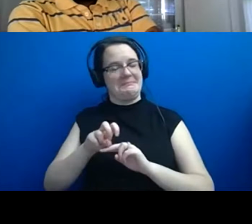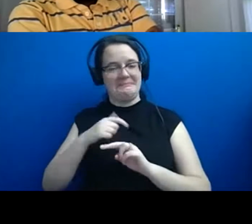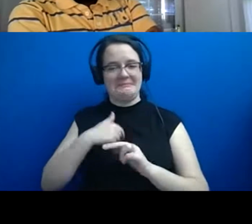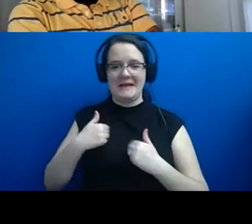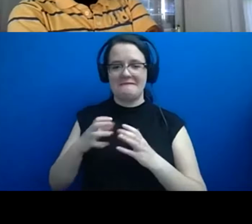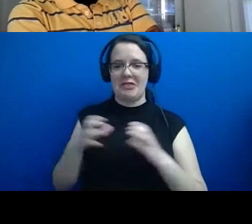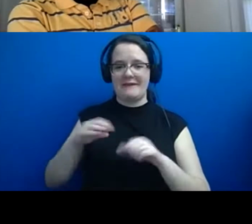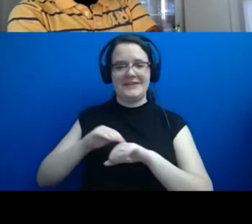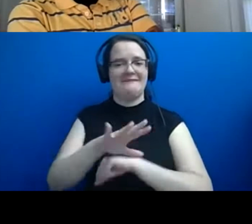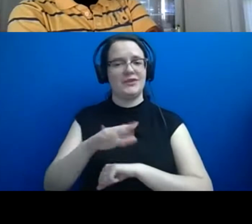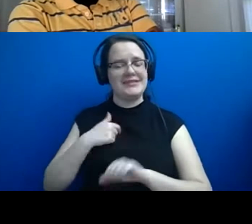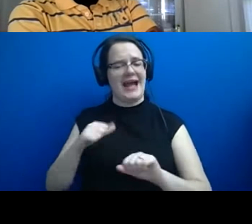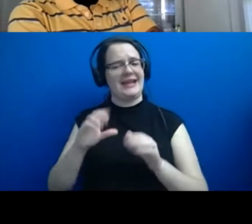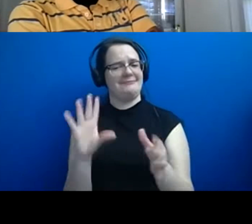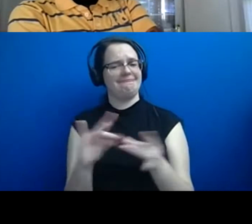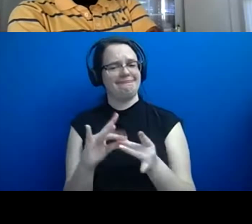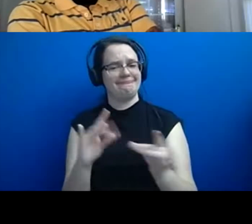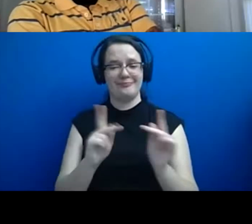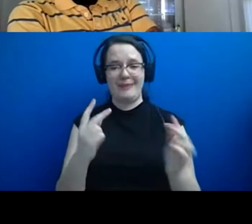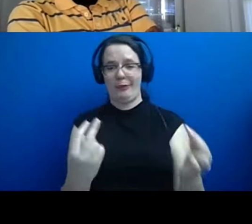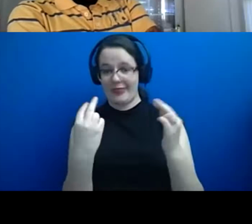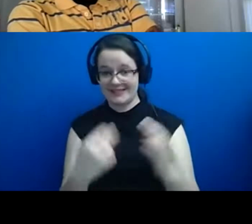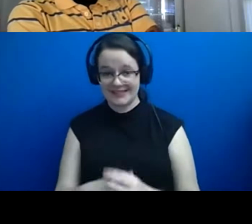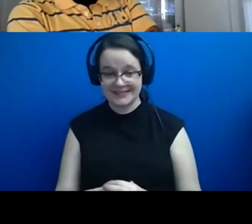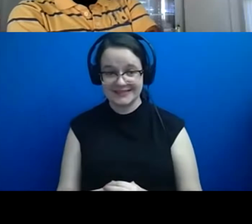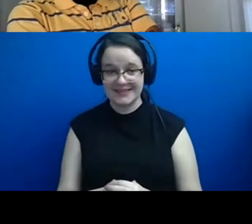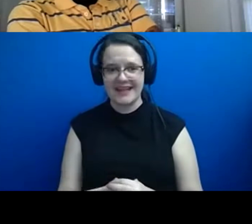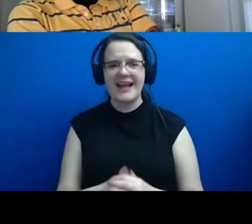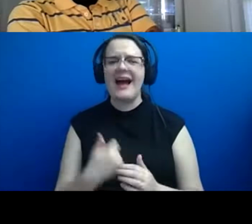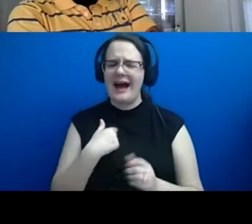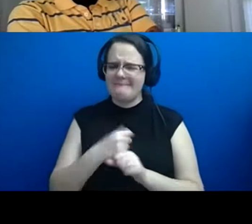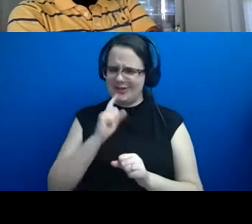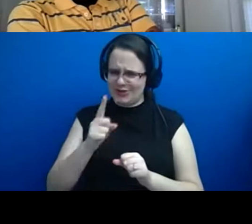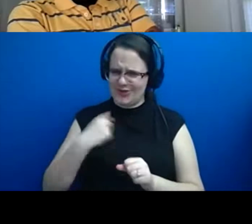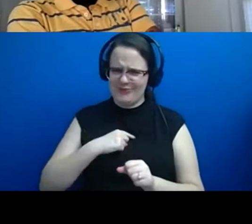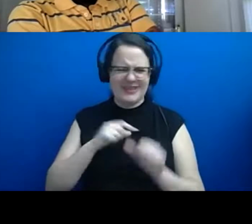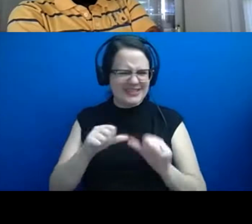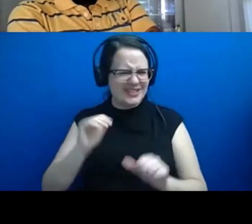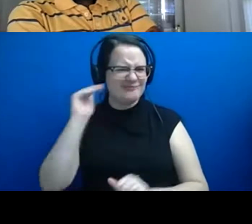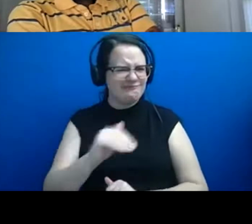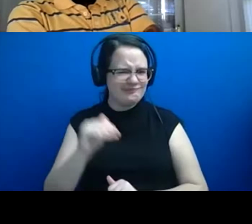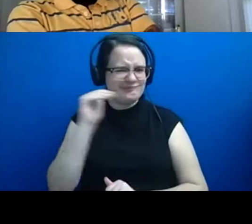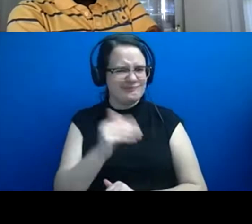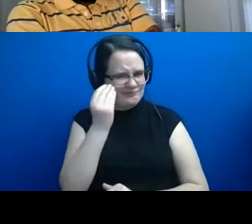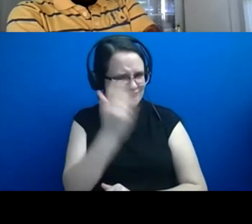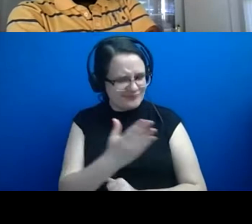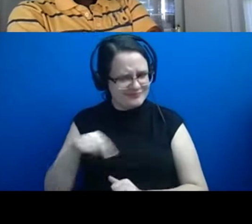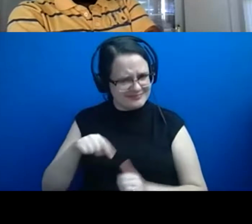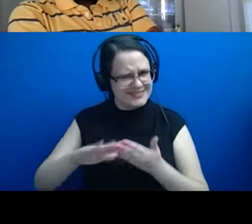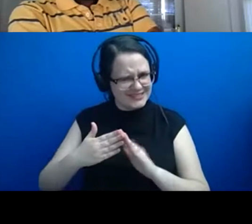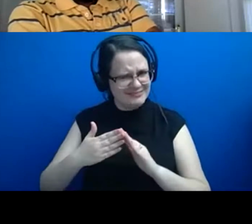to speak out to people who are listening, I make sure that we remind them constantly that this community has prioritized